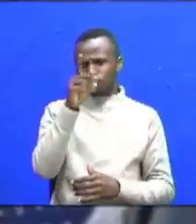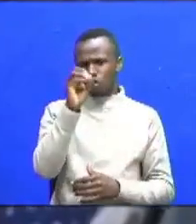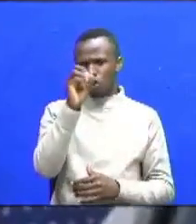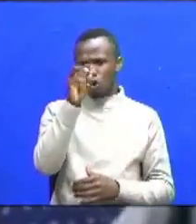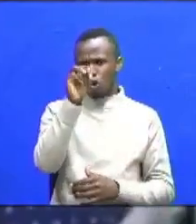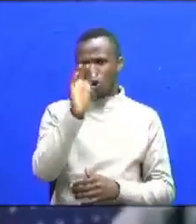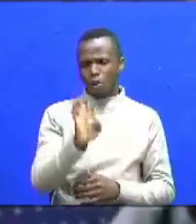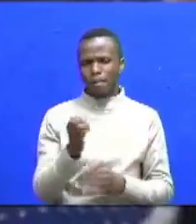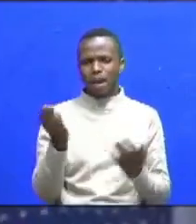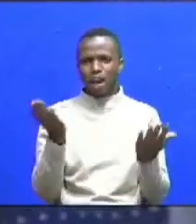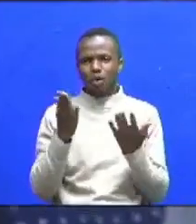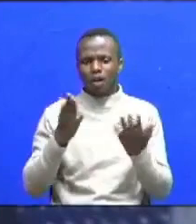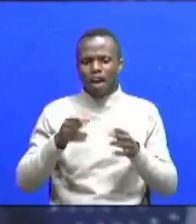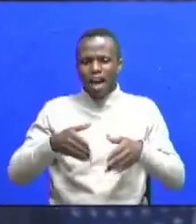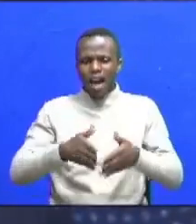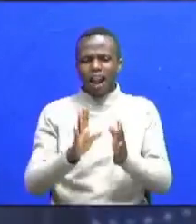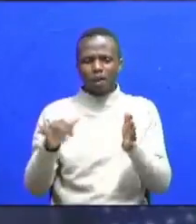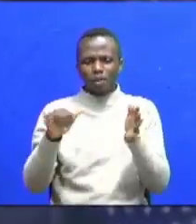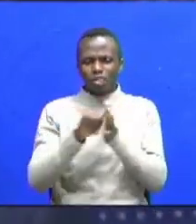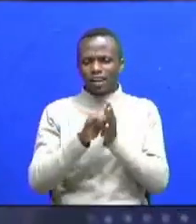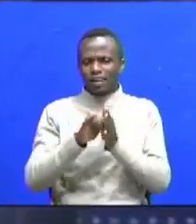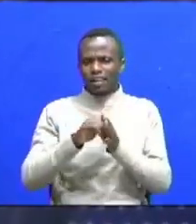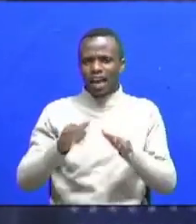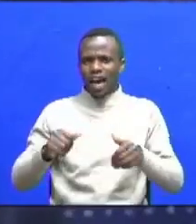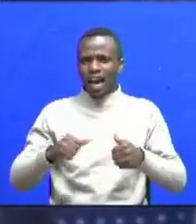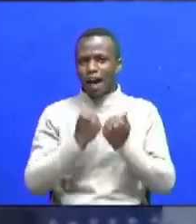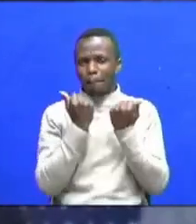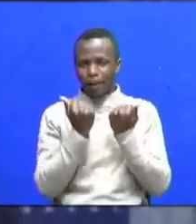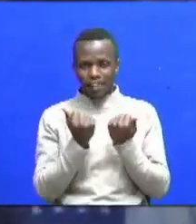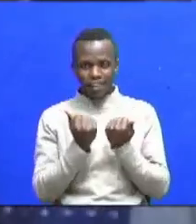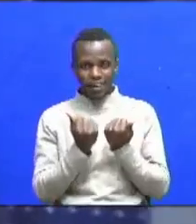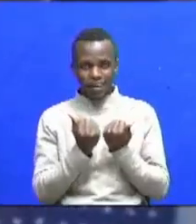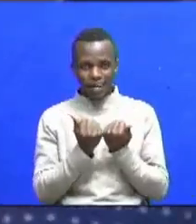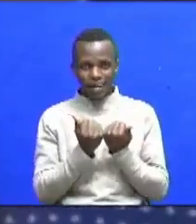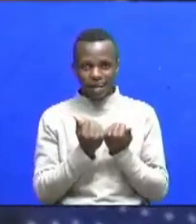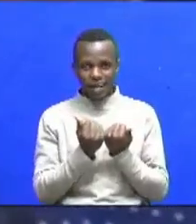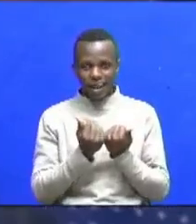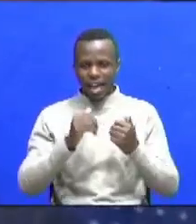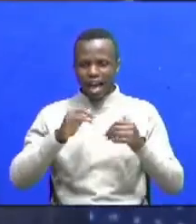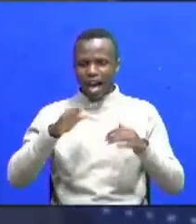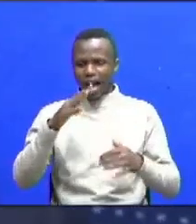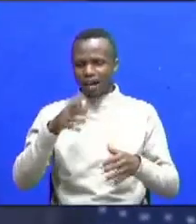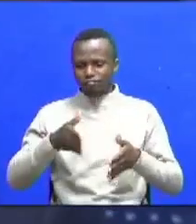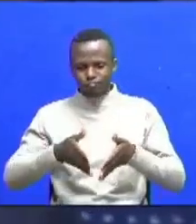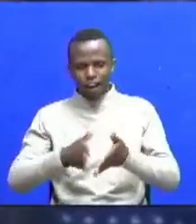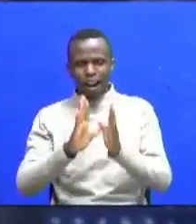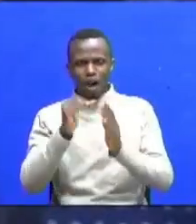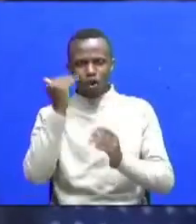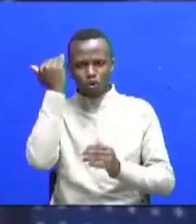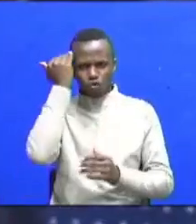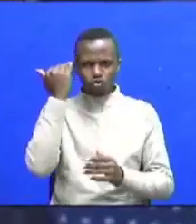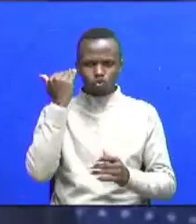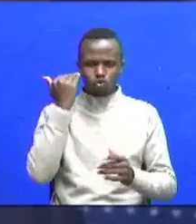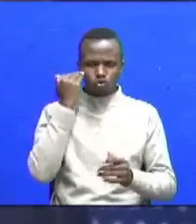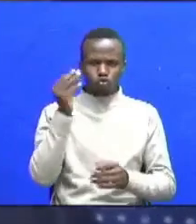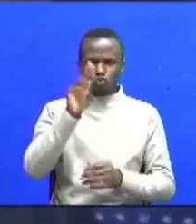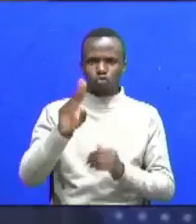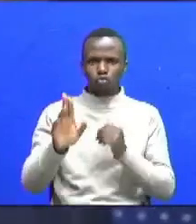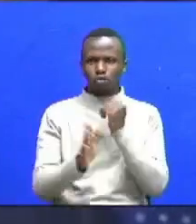allowing this to happen? Why are you allowing the courts to be defiled by police officers and by the